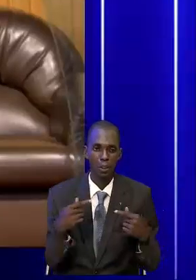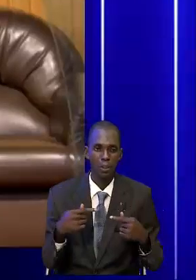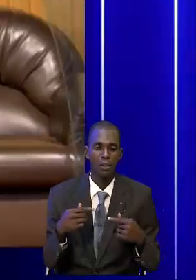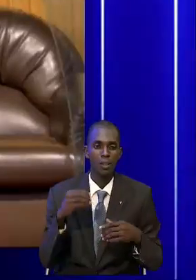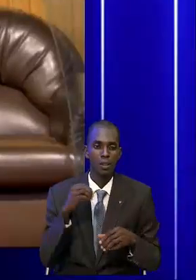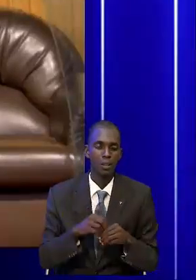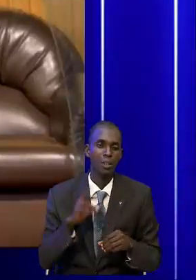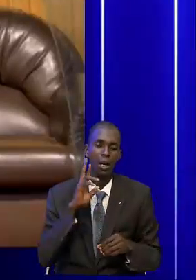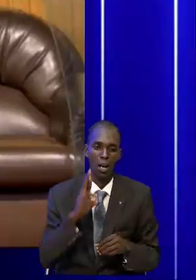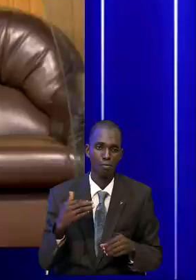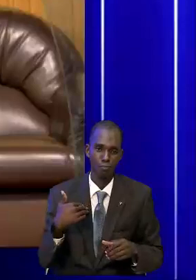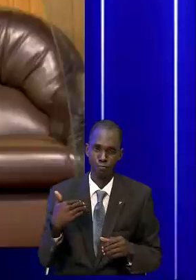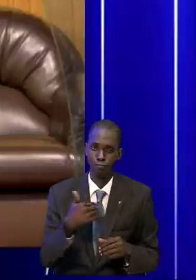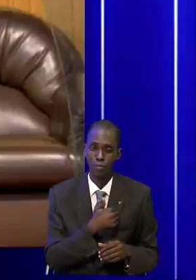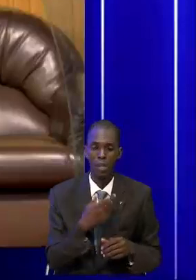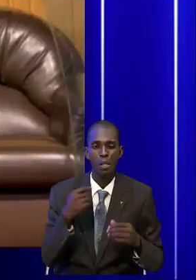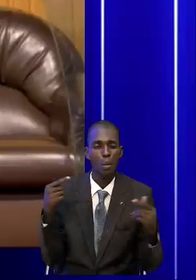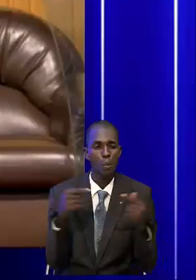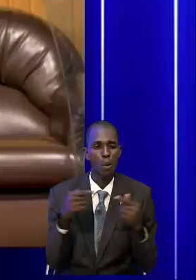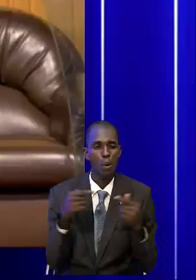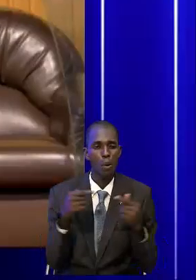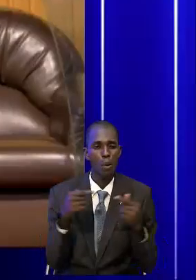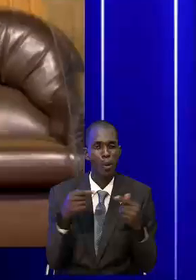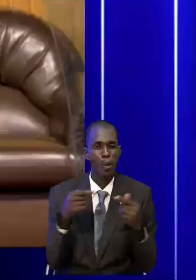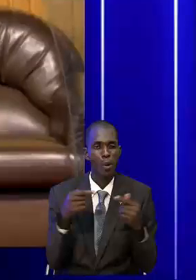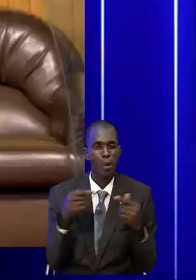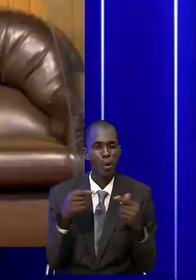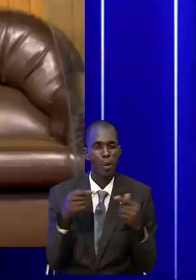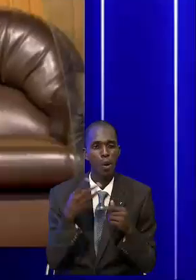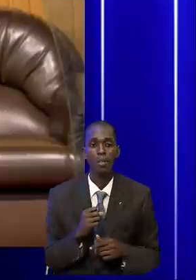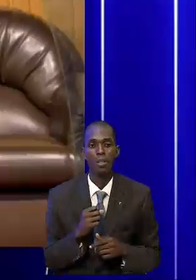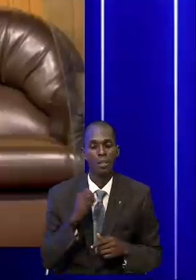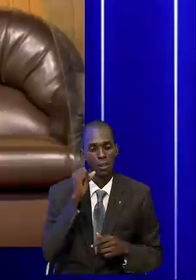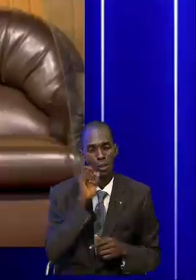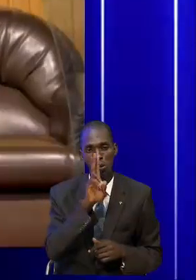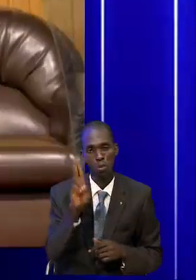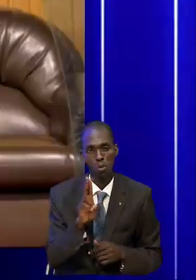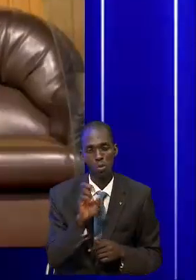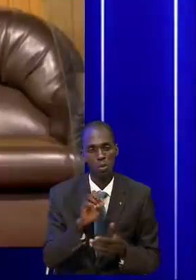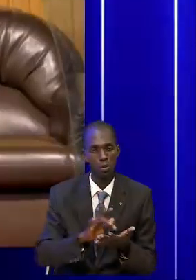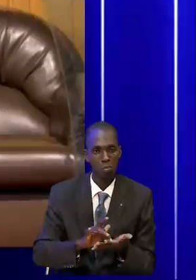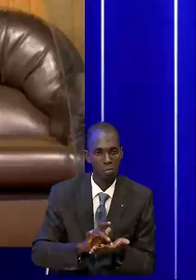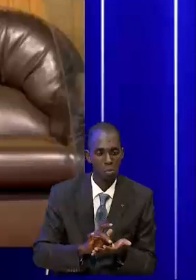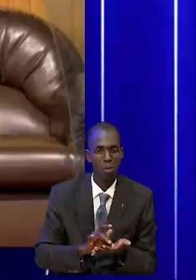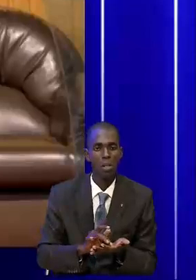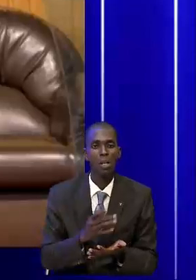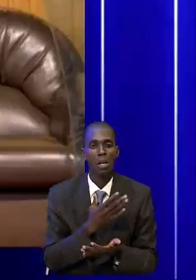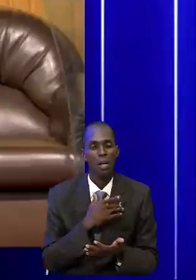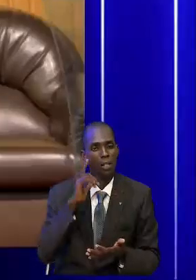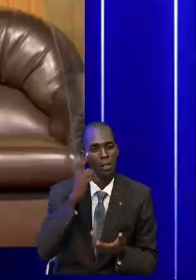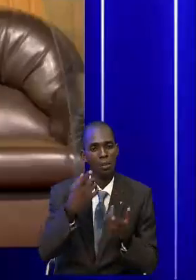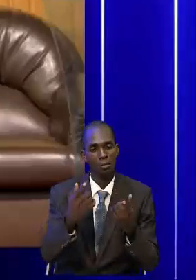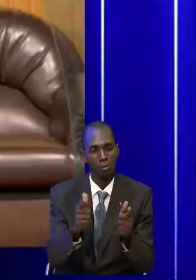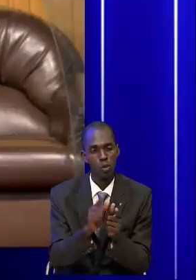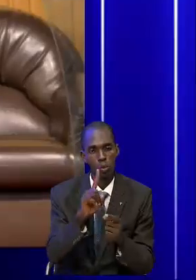later, I have a pain on my breast part, side of my breast. So the pain was severe.